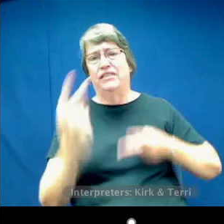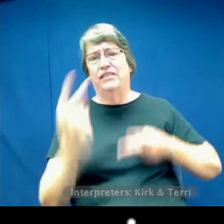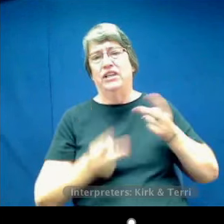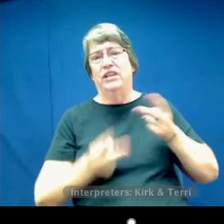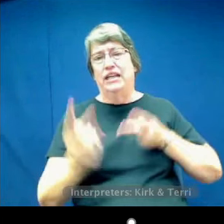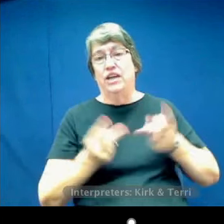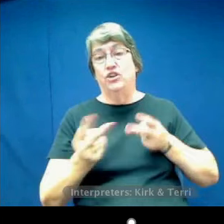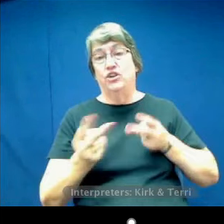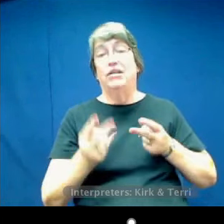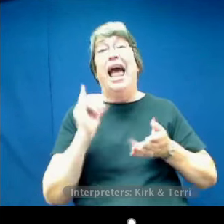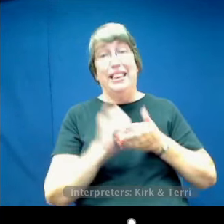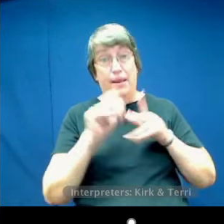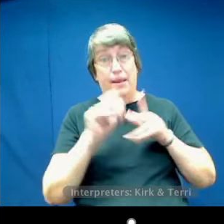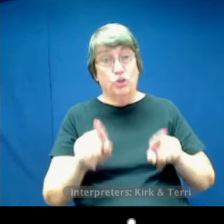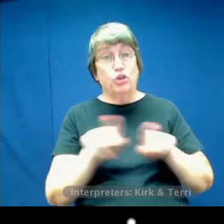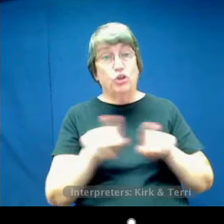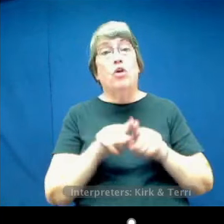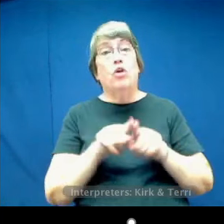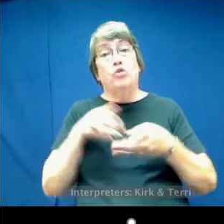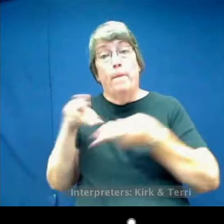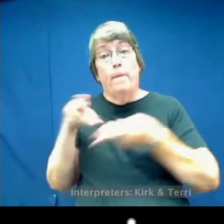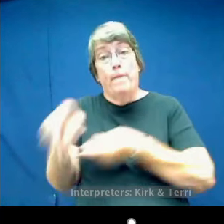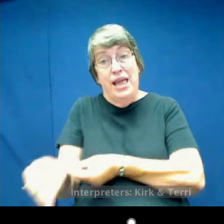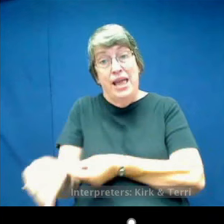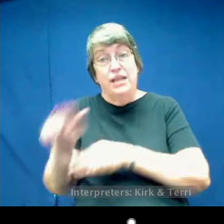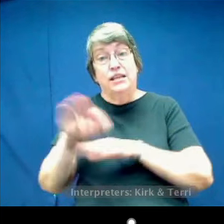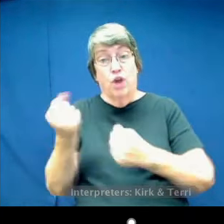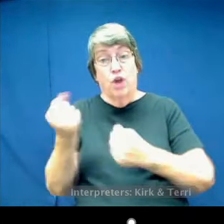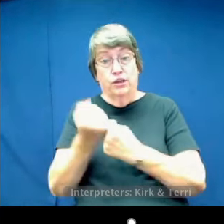child support to the custodial parent.